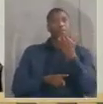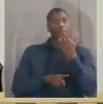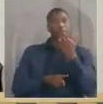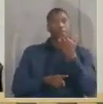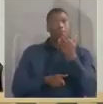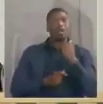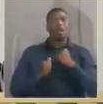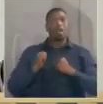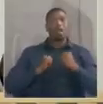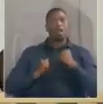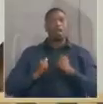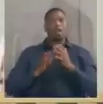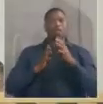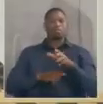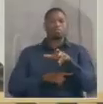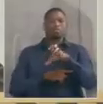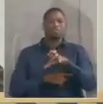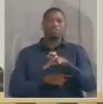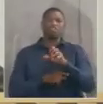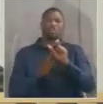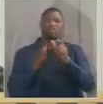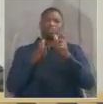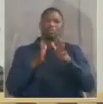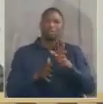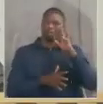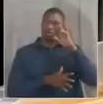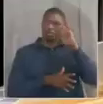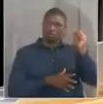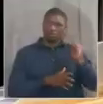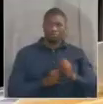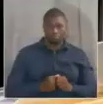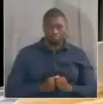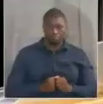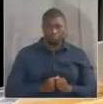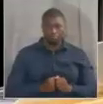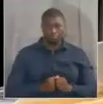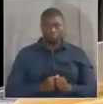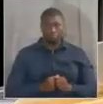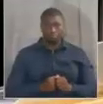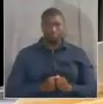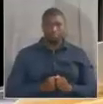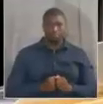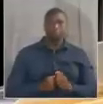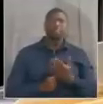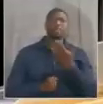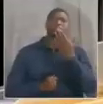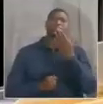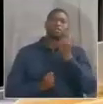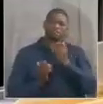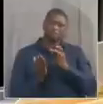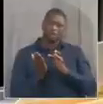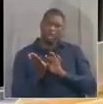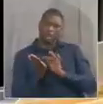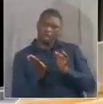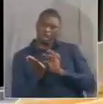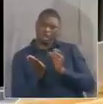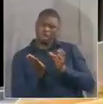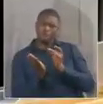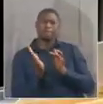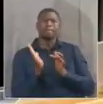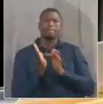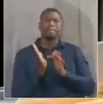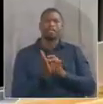the acting Provincial Commissioner KwaZulu-Natal. Commissioner Baloyi, could I ask you to turn to page 22, and that might answer